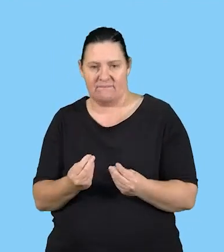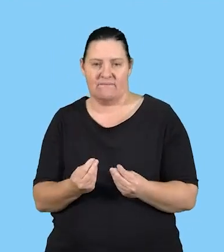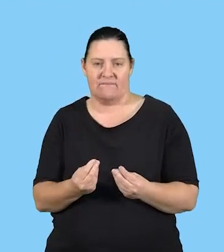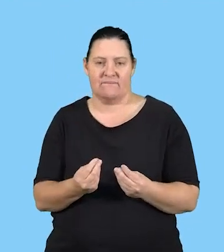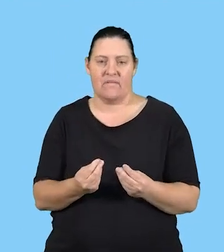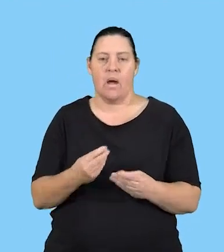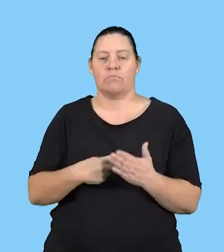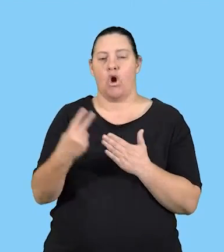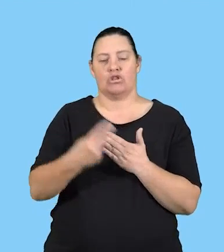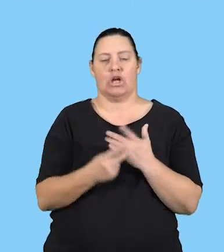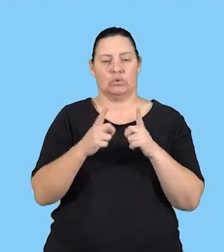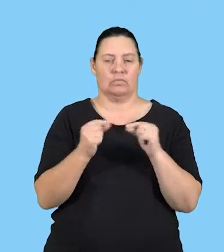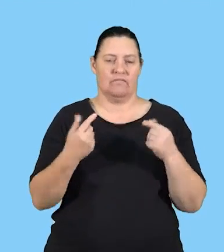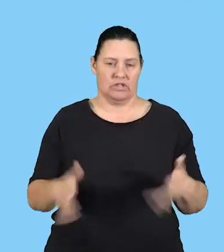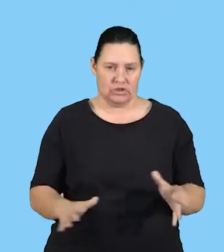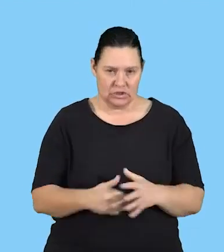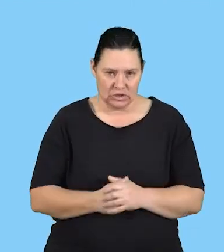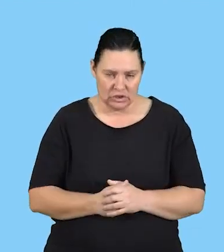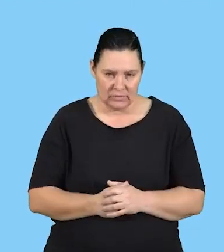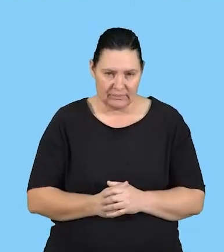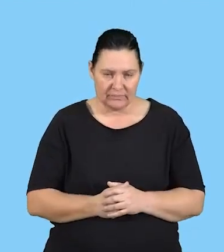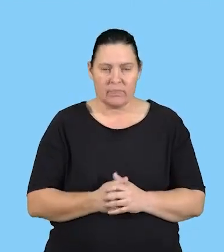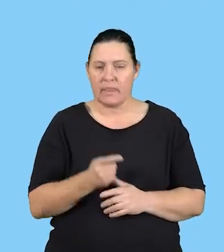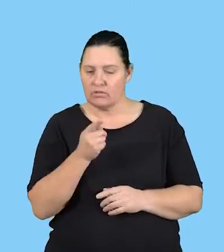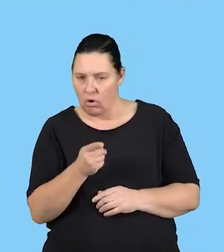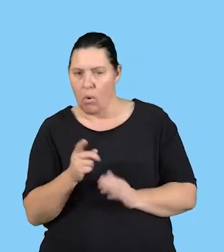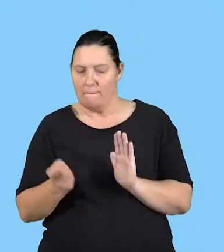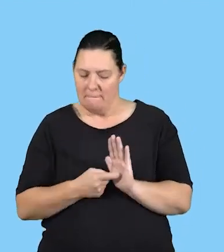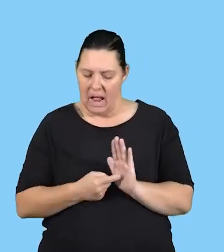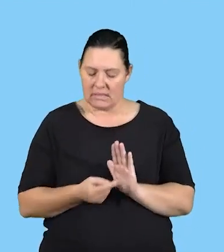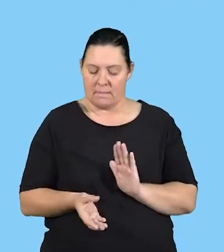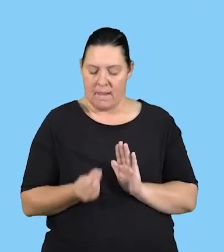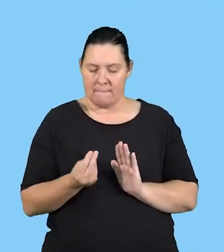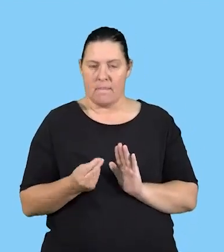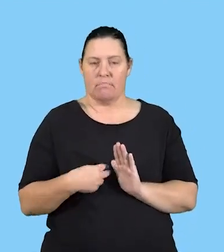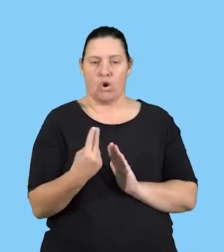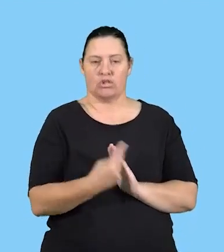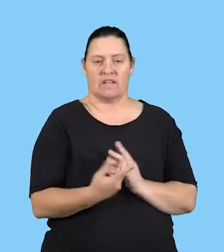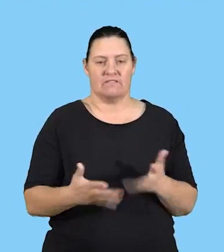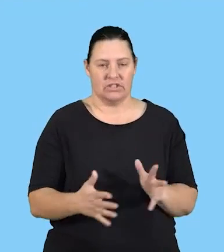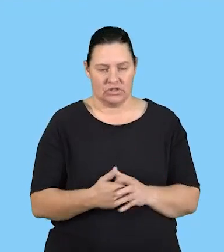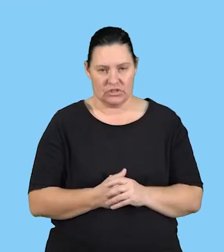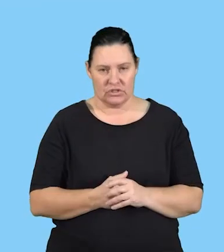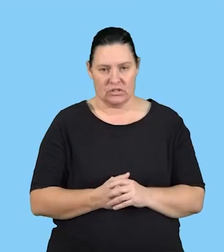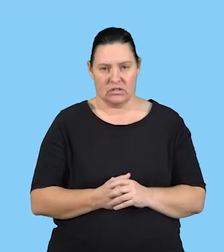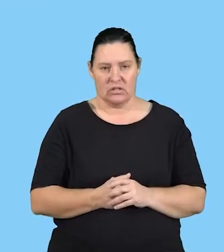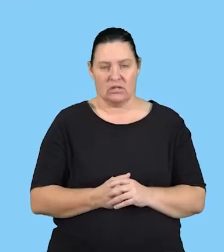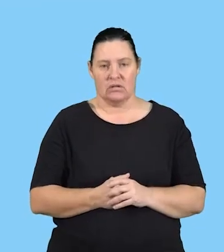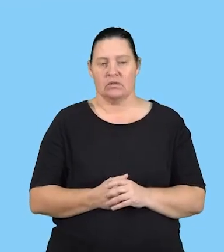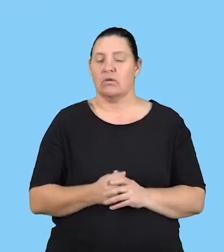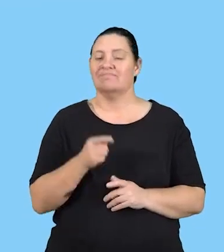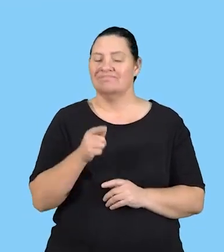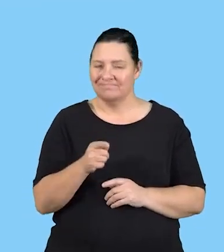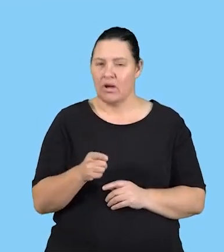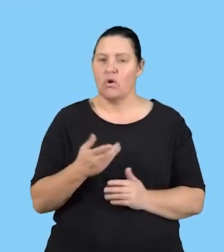a project. So they must be having marks for the project. The advice, colleague, or a suggestion is that